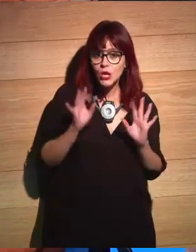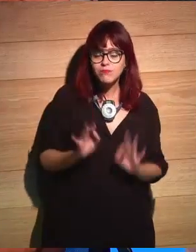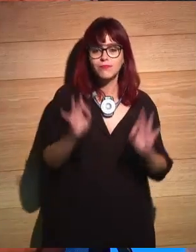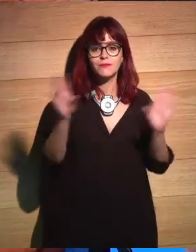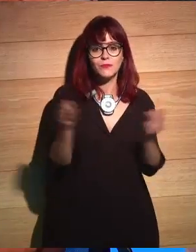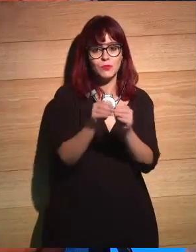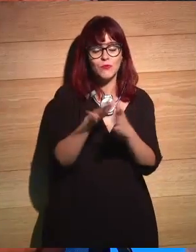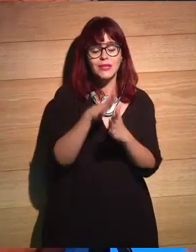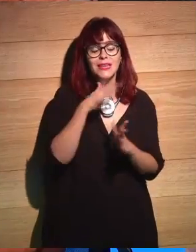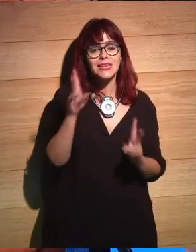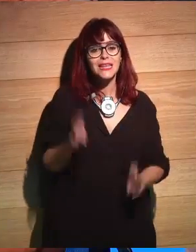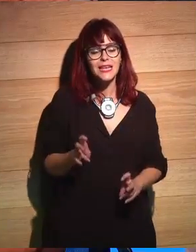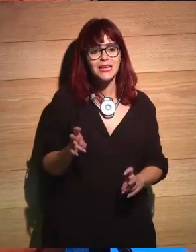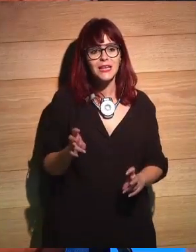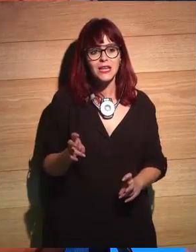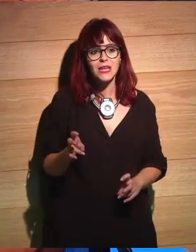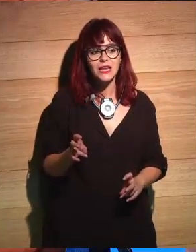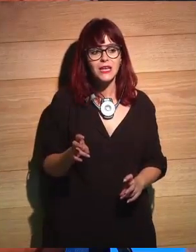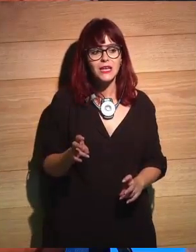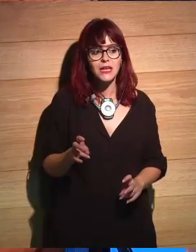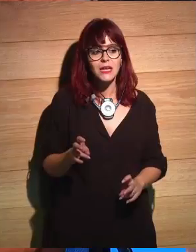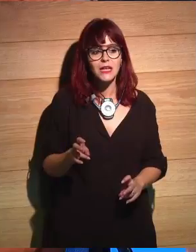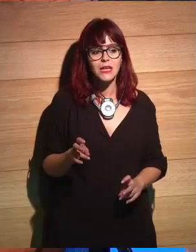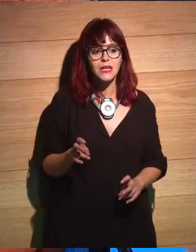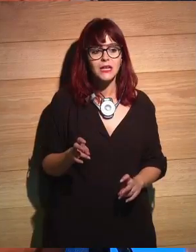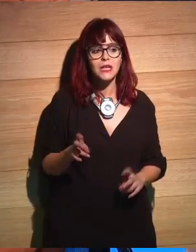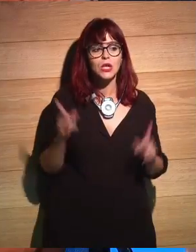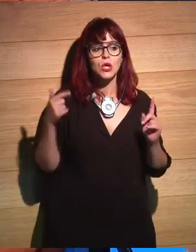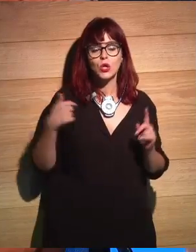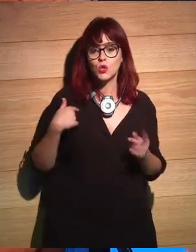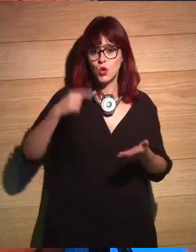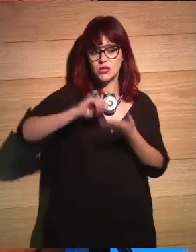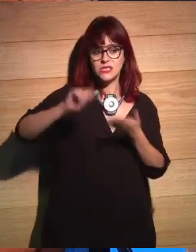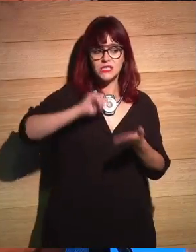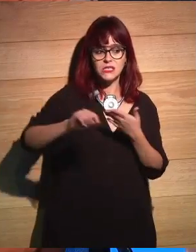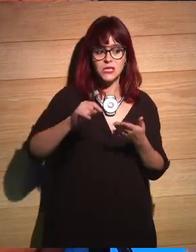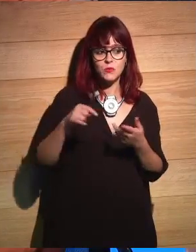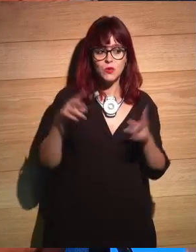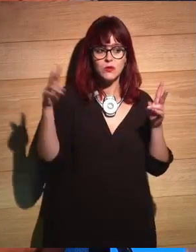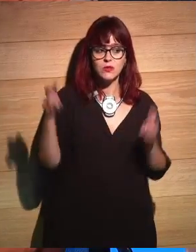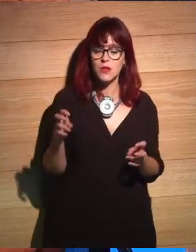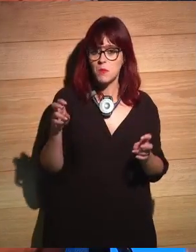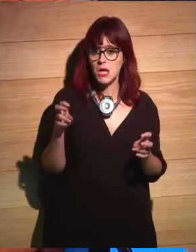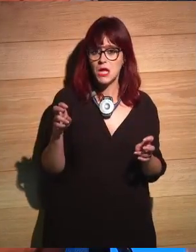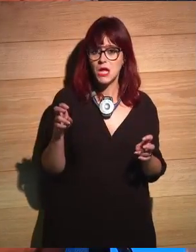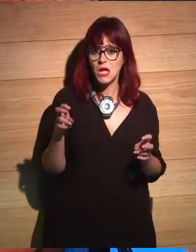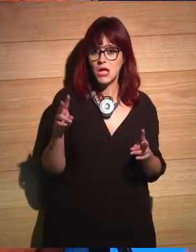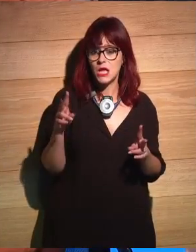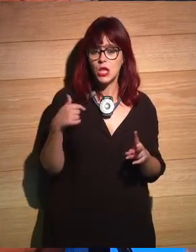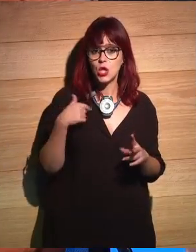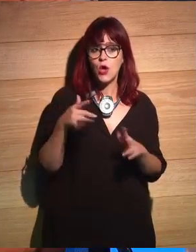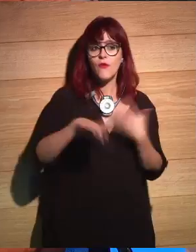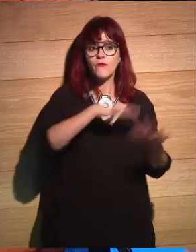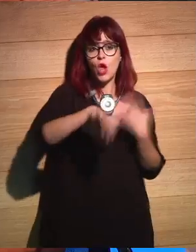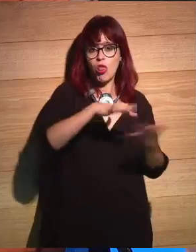writing. But I would also like to add that I don't write anything